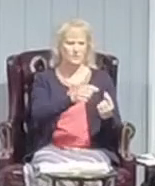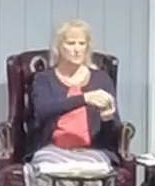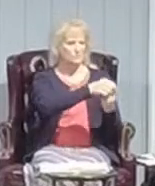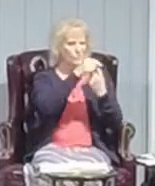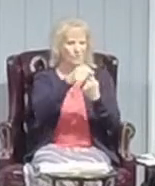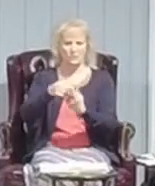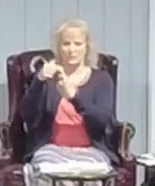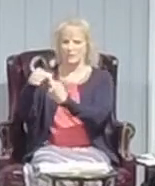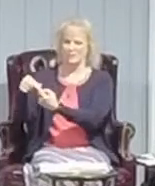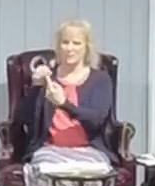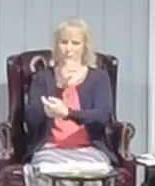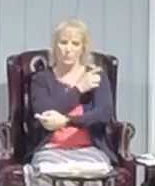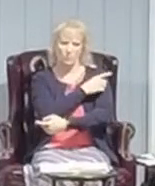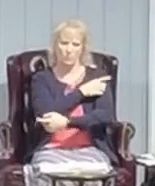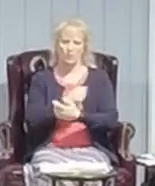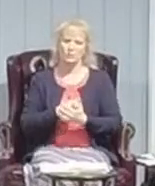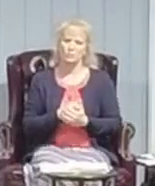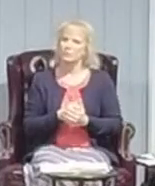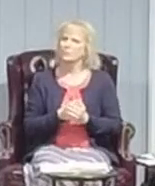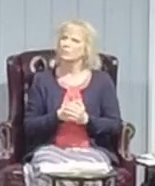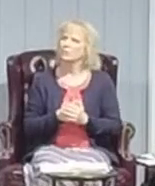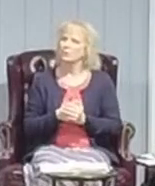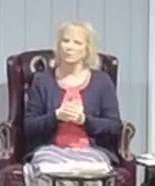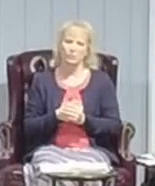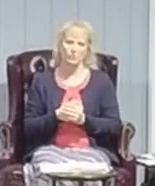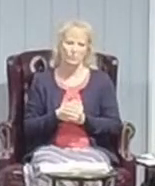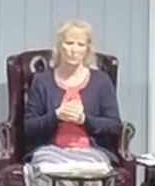And then you got another specialty,